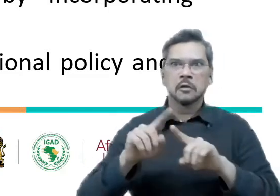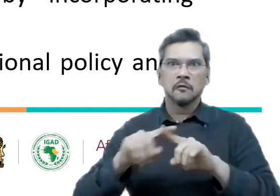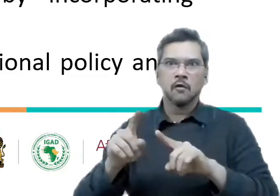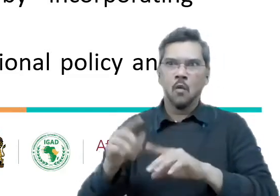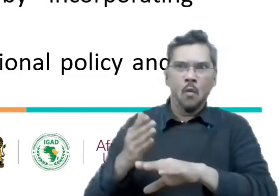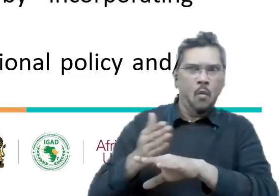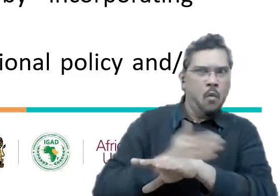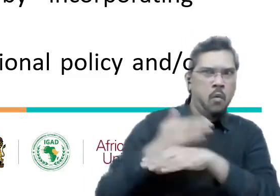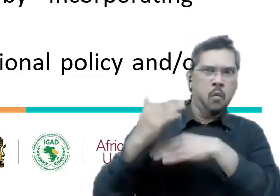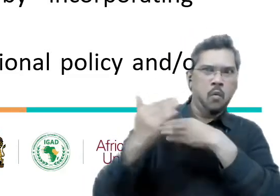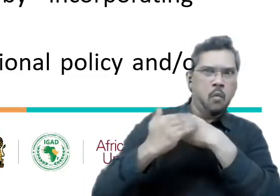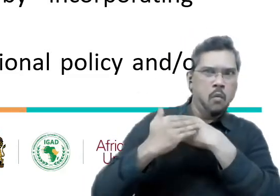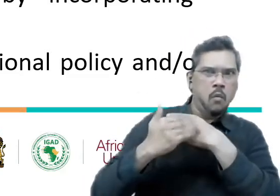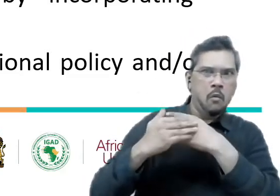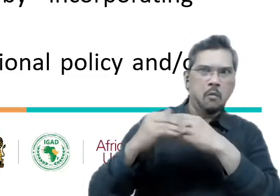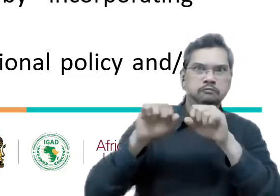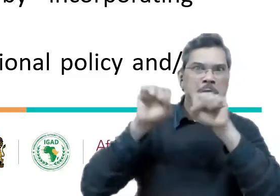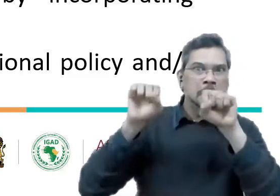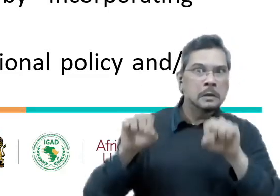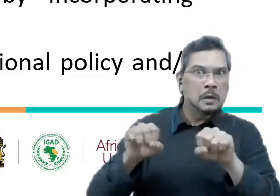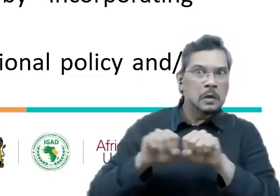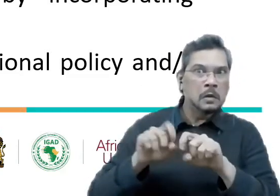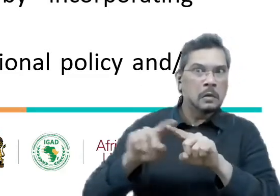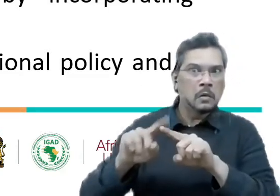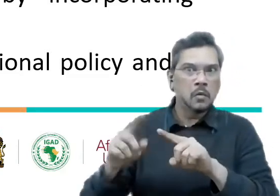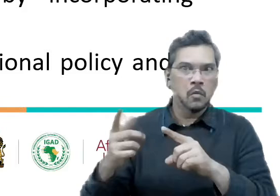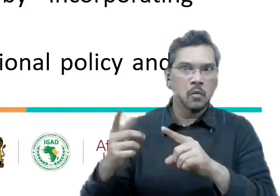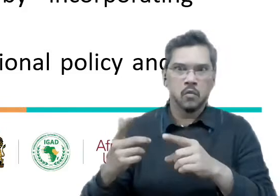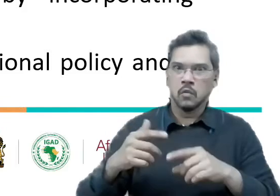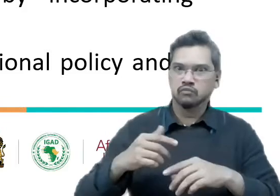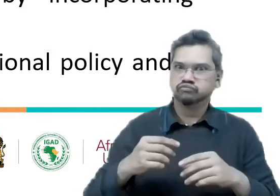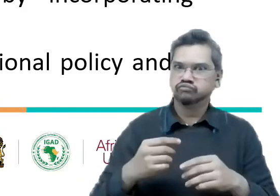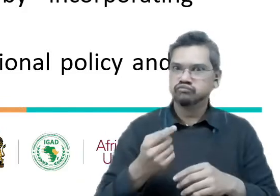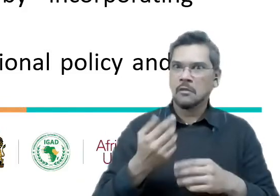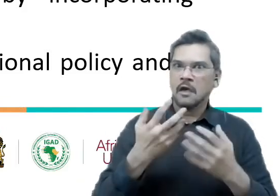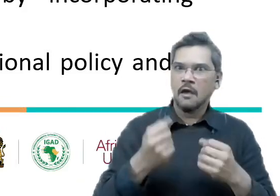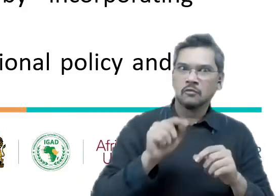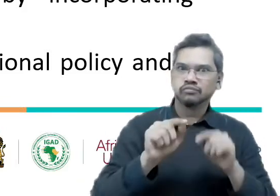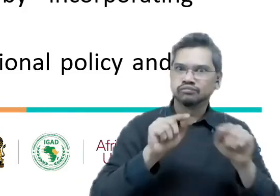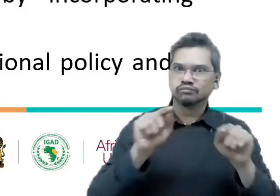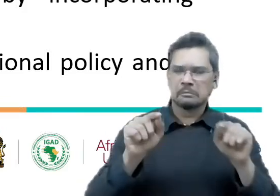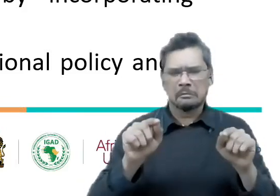this is likely remaining as a sectoral level, but a lot of work is really ongoing.